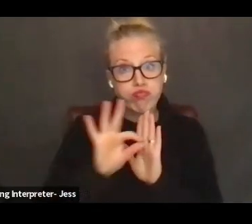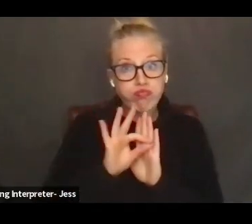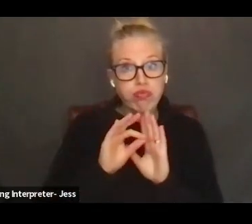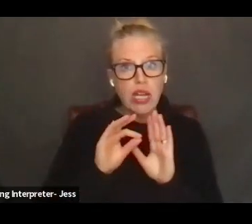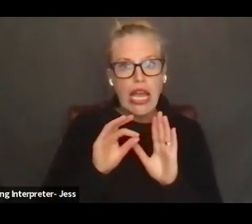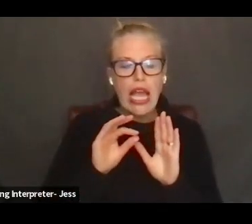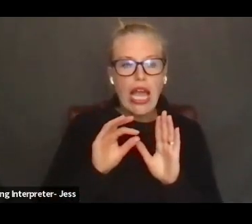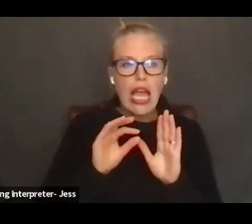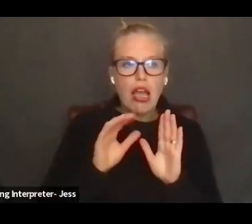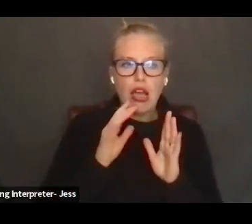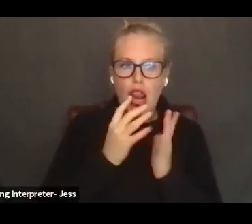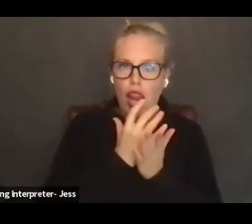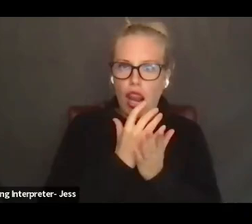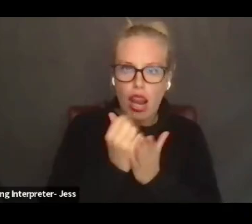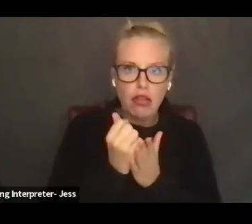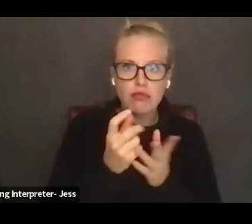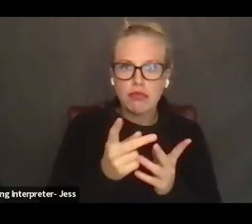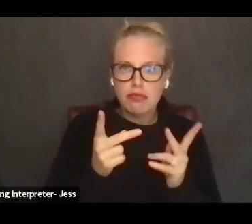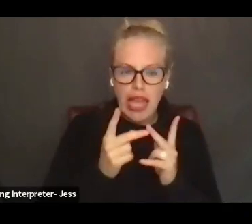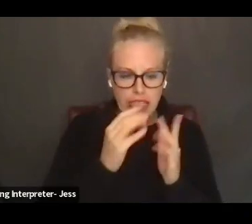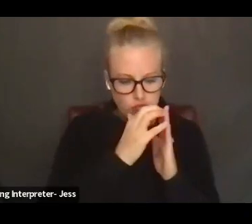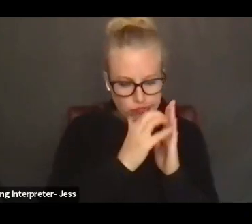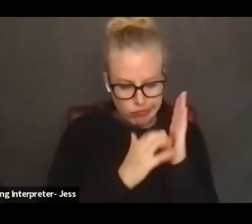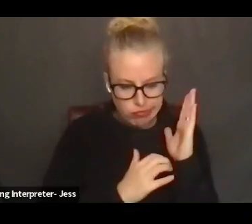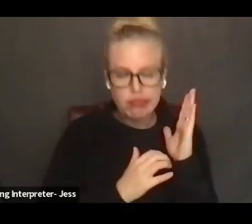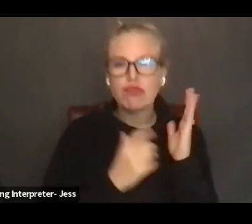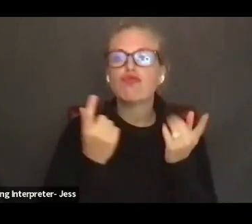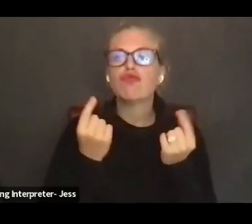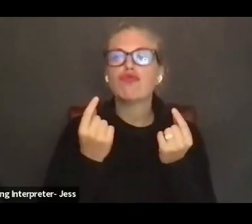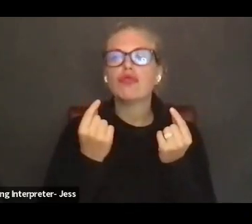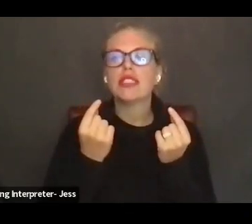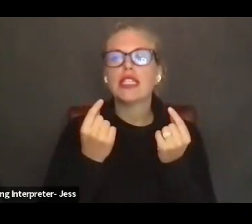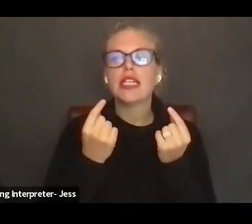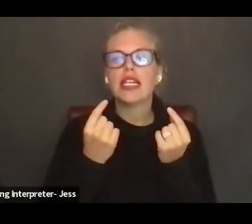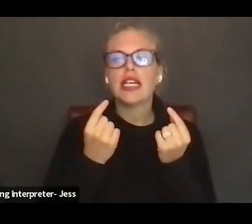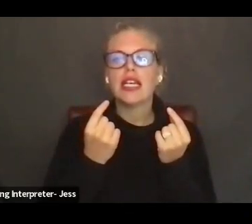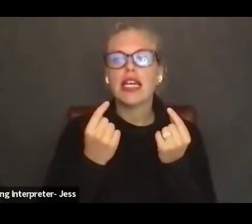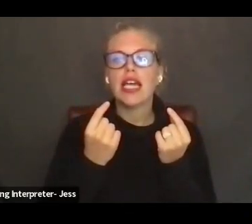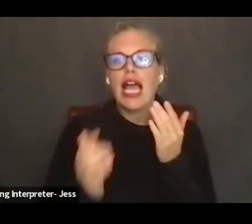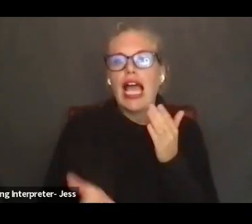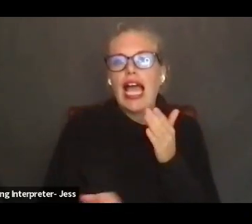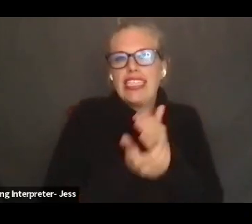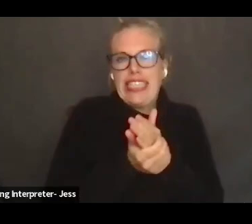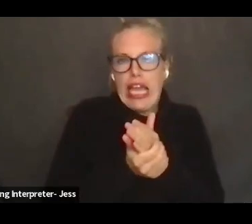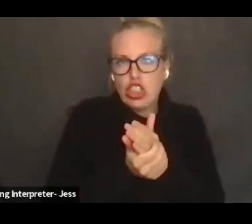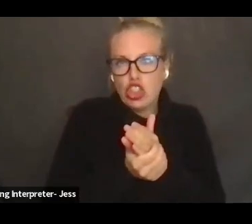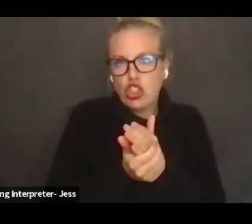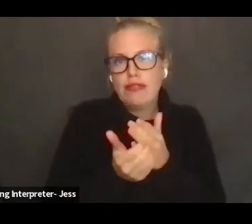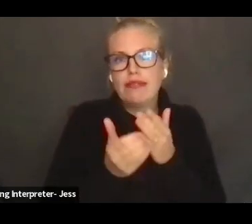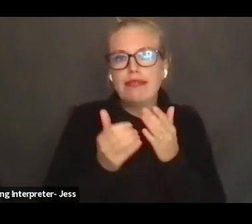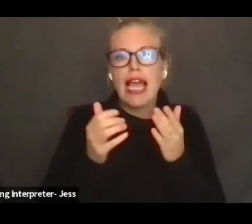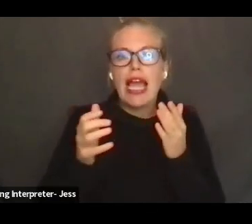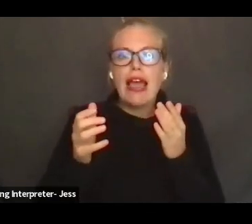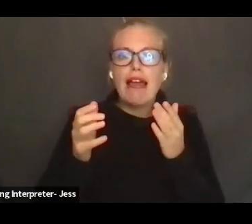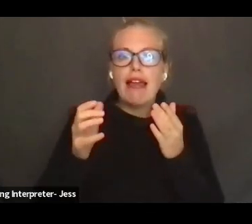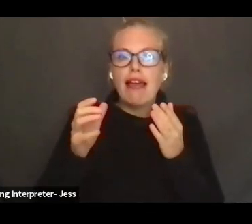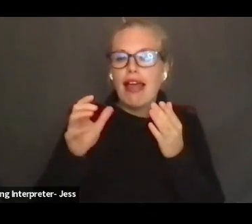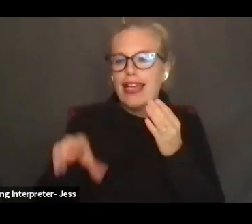enough room for what you want to say, you can just say I'm attaching additional instructions and